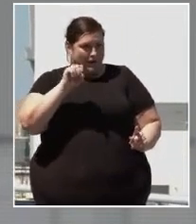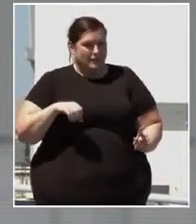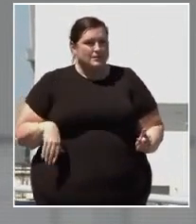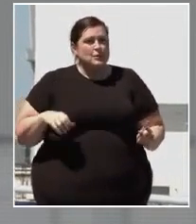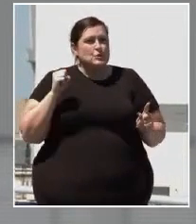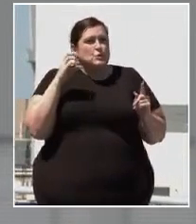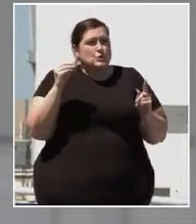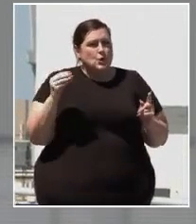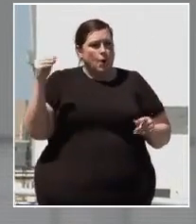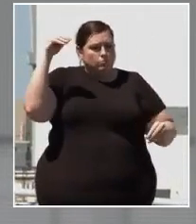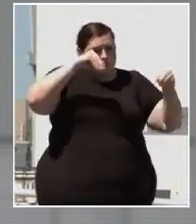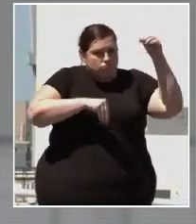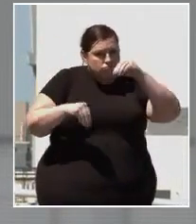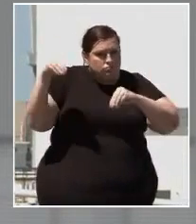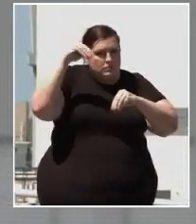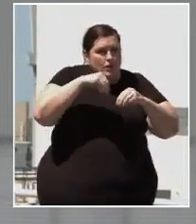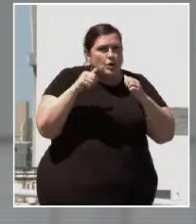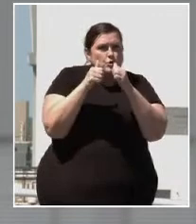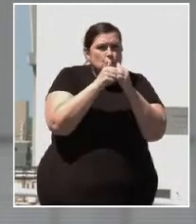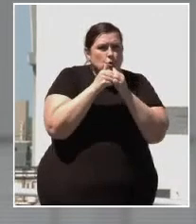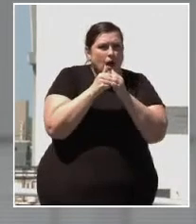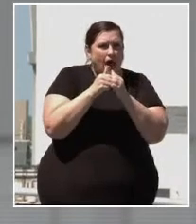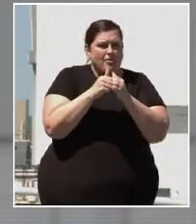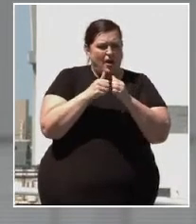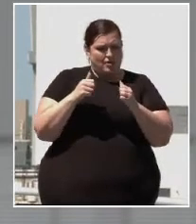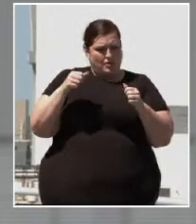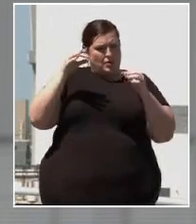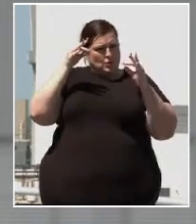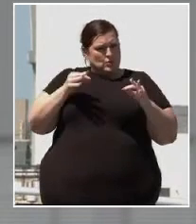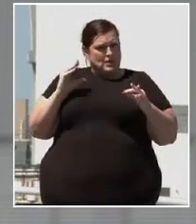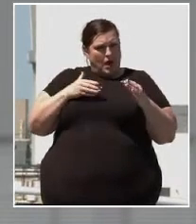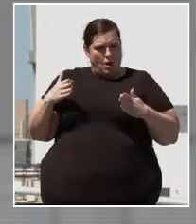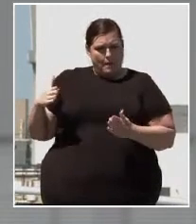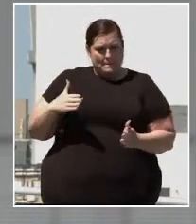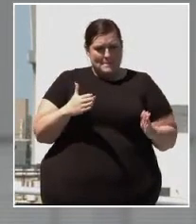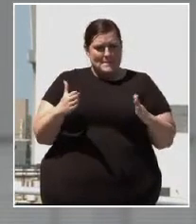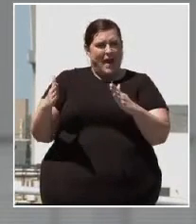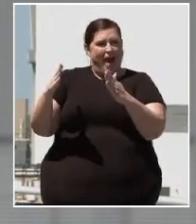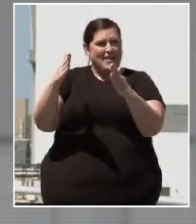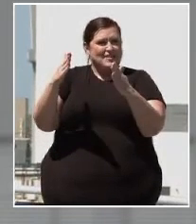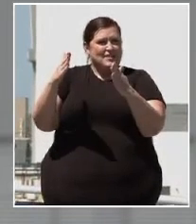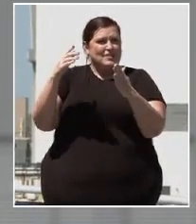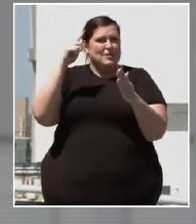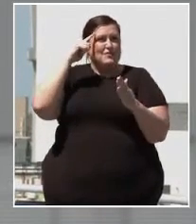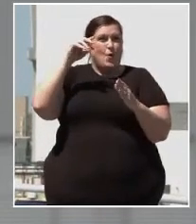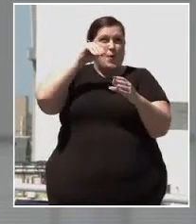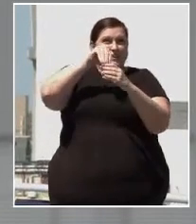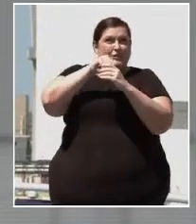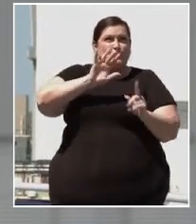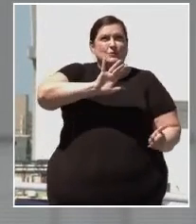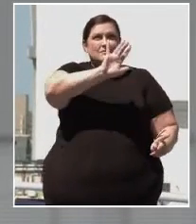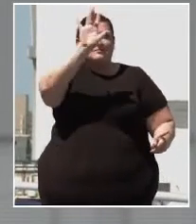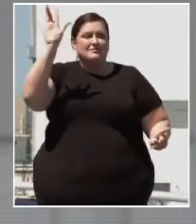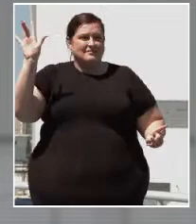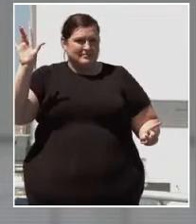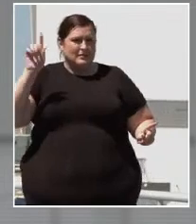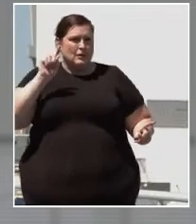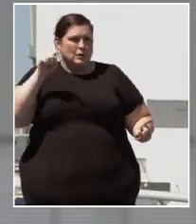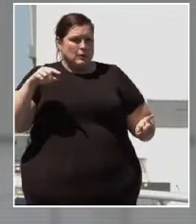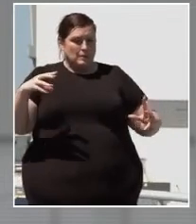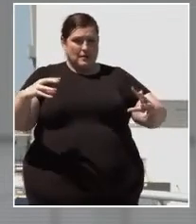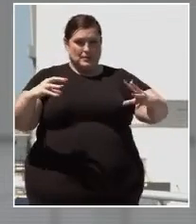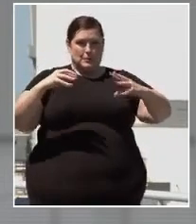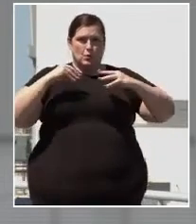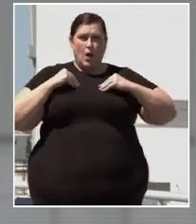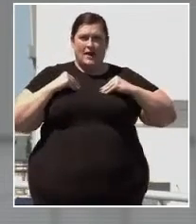chart America's pioneering course into the cosmos we must Embrace and empower the